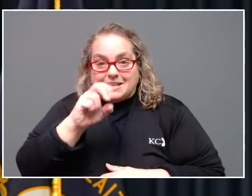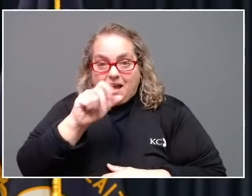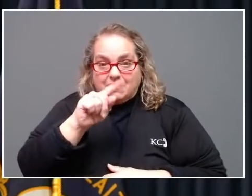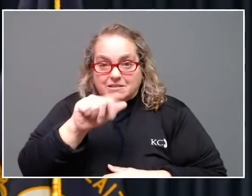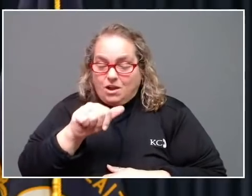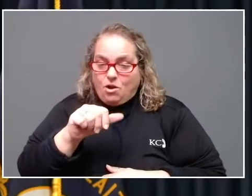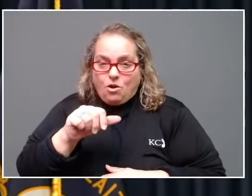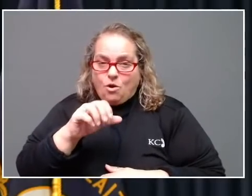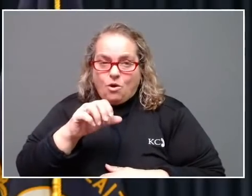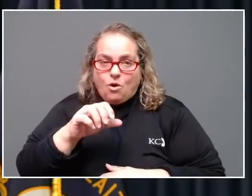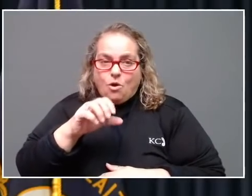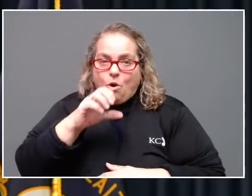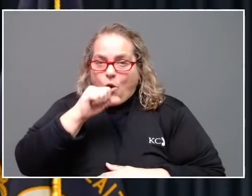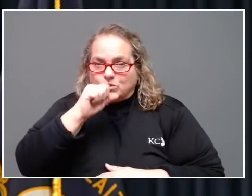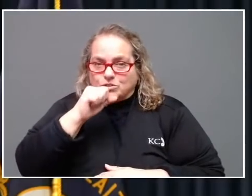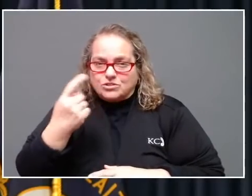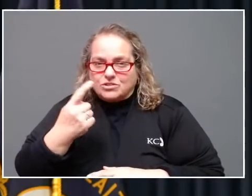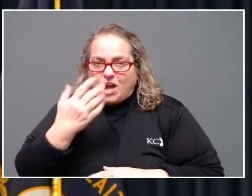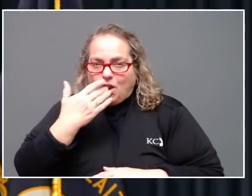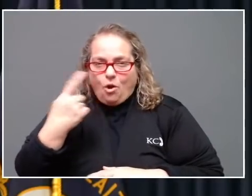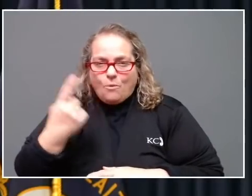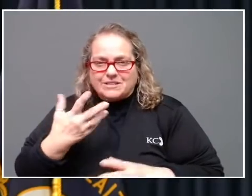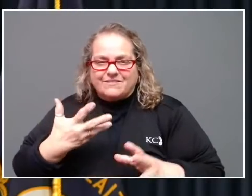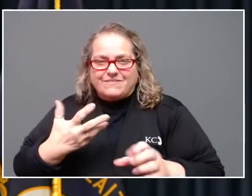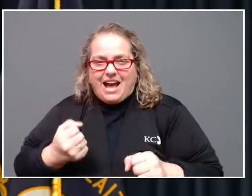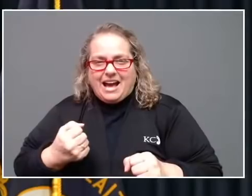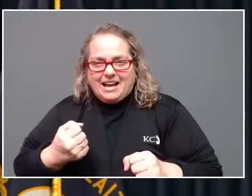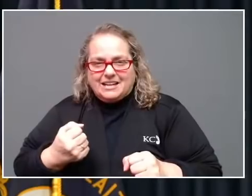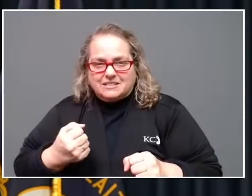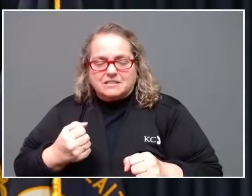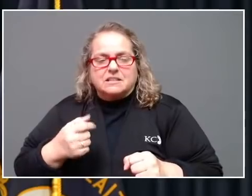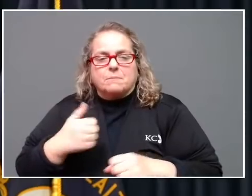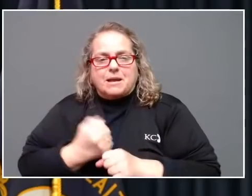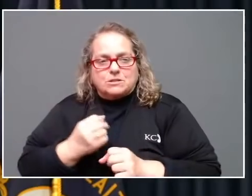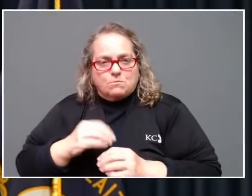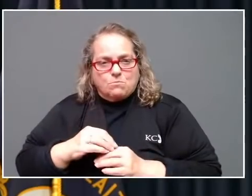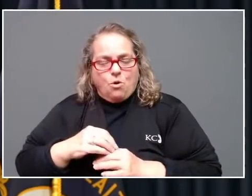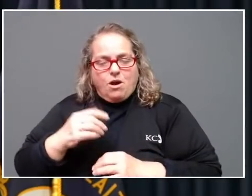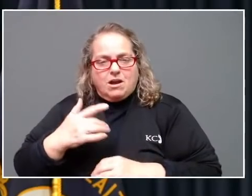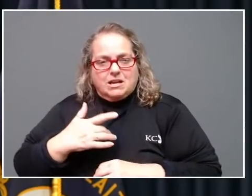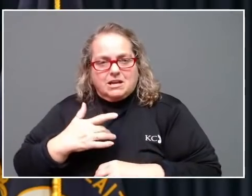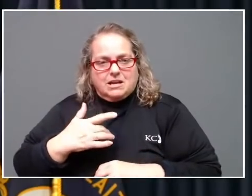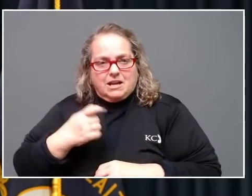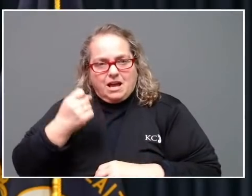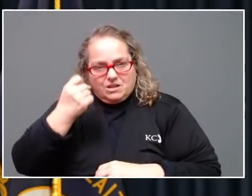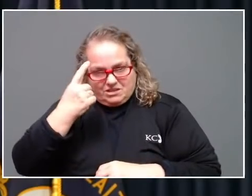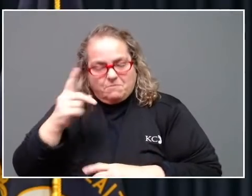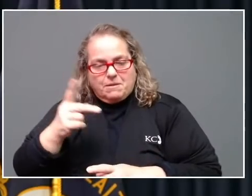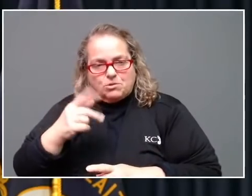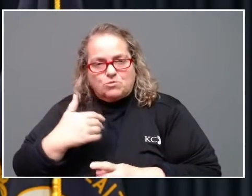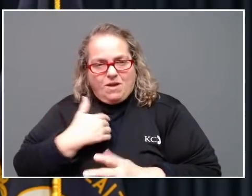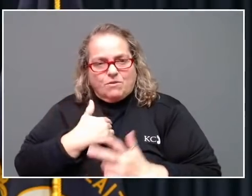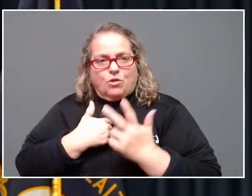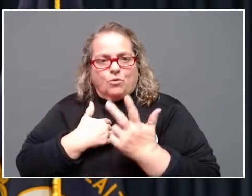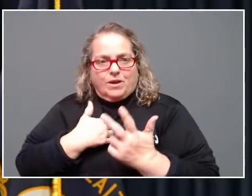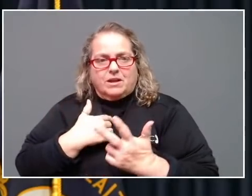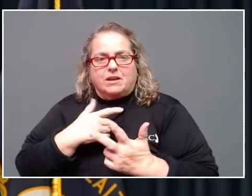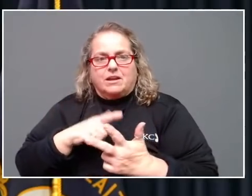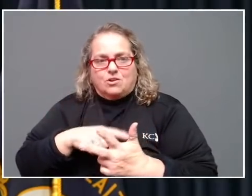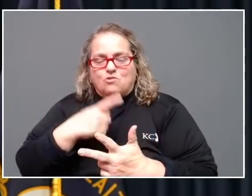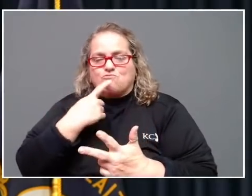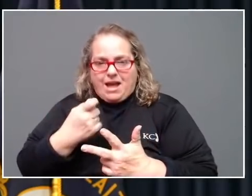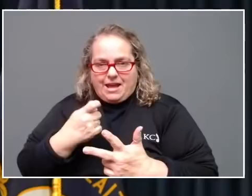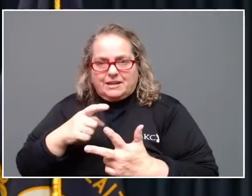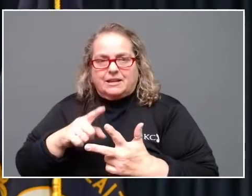the way up and on the way down, it probably makes more sense and will be easier for people just to have the stoplight, the red,